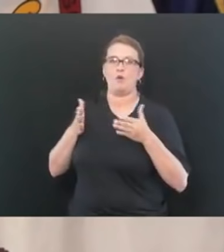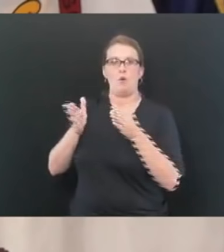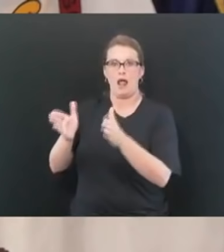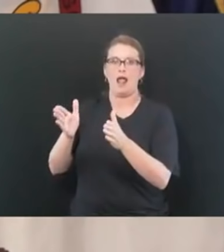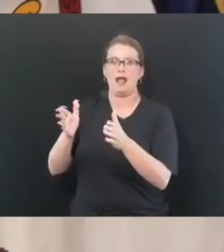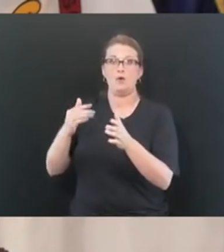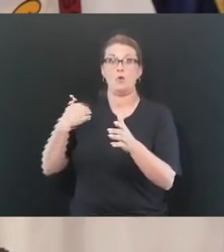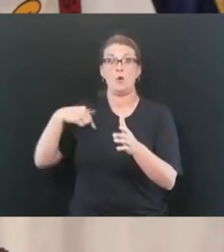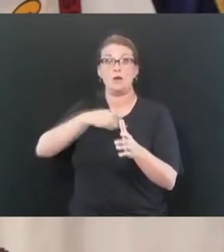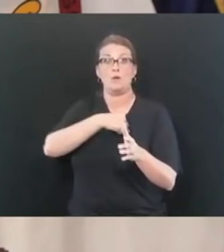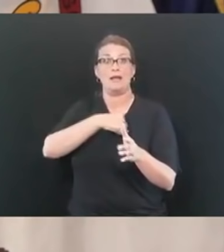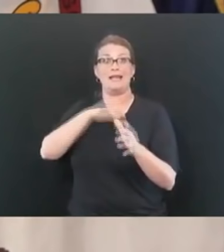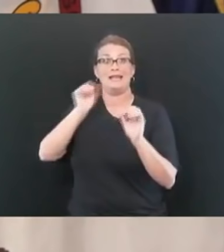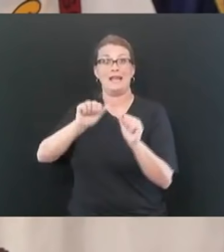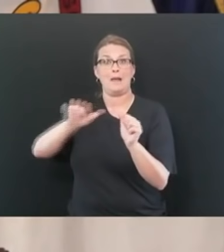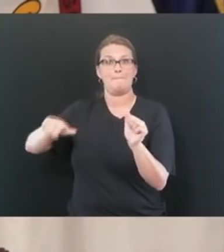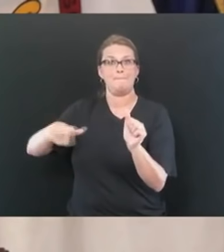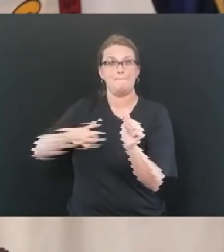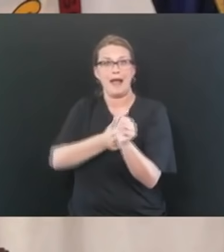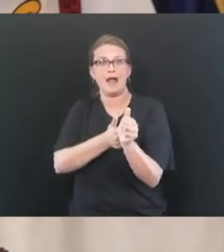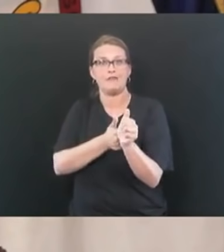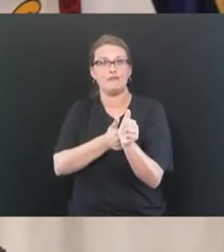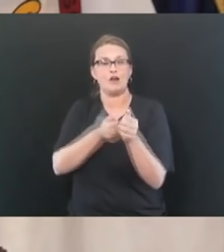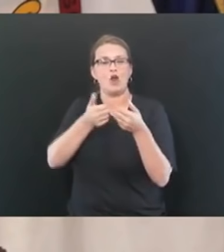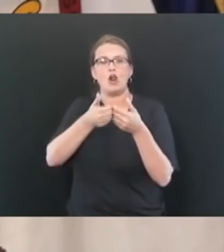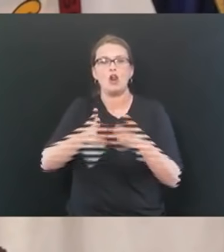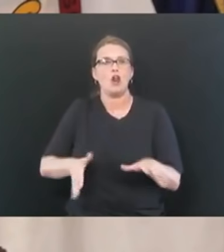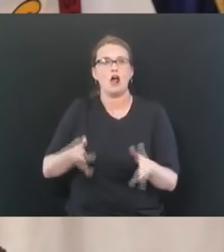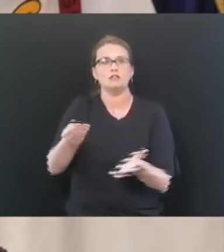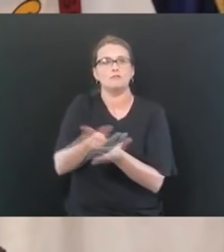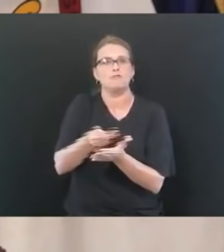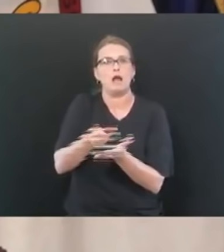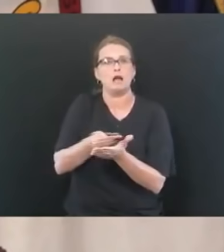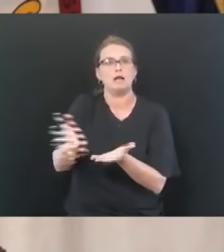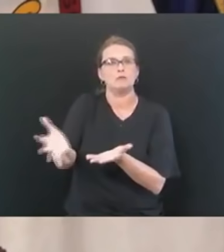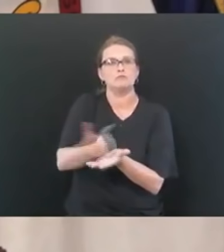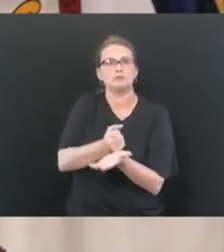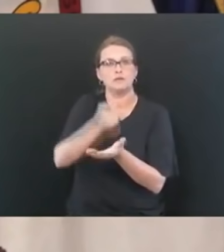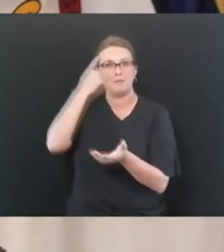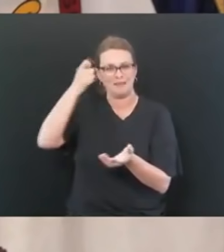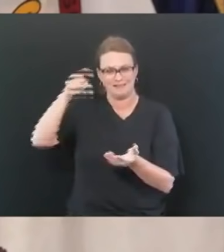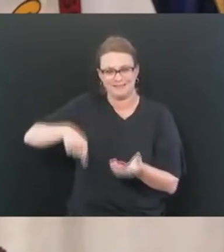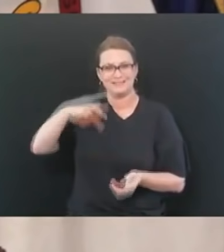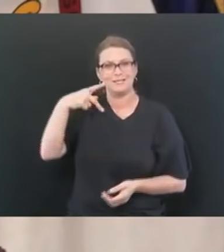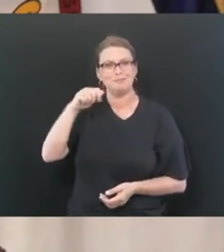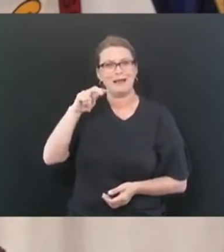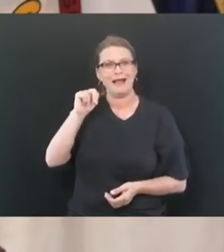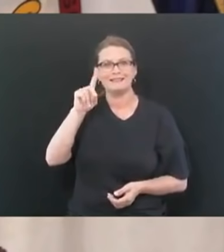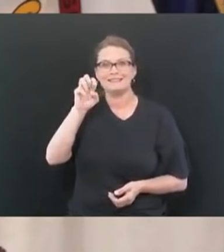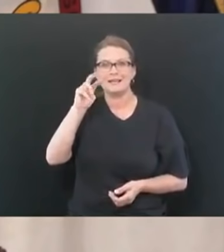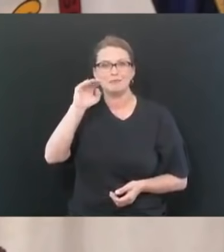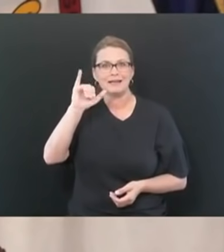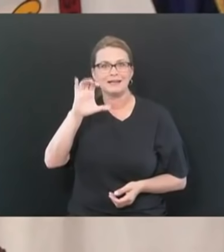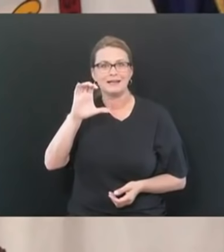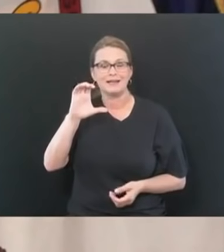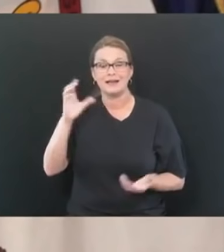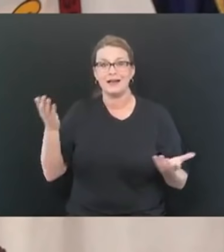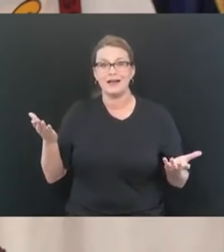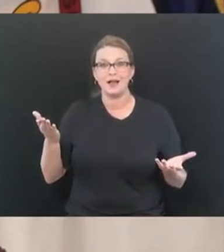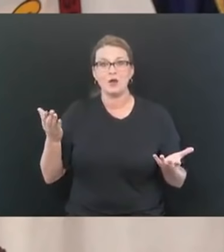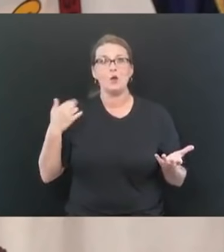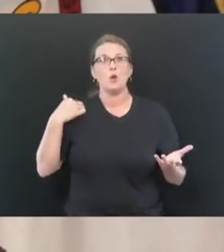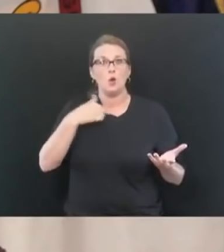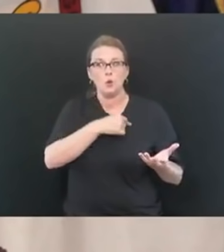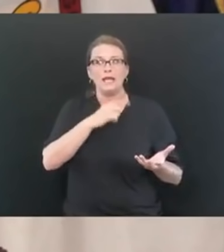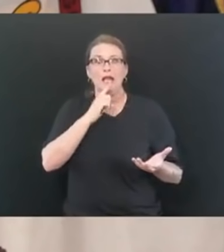backfill a loss of revenues just simply because of this terrible pandemic. You got to remember, we're a state